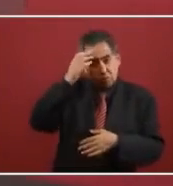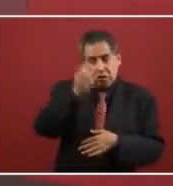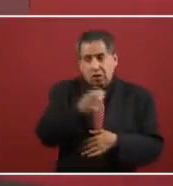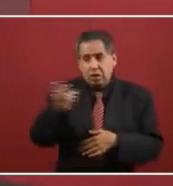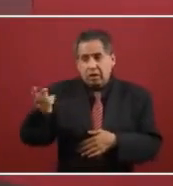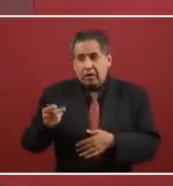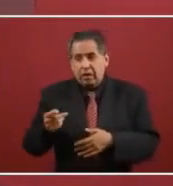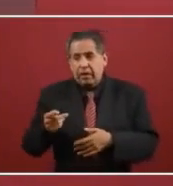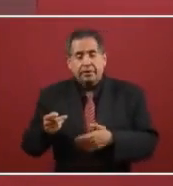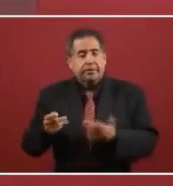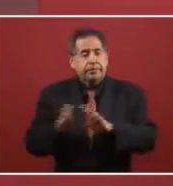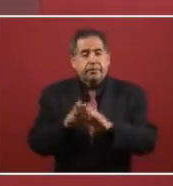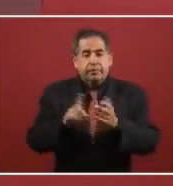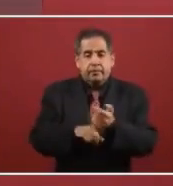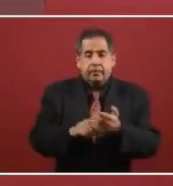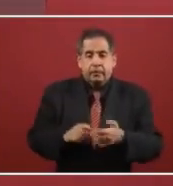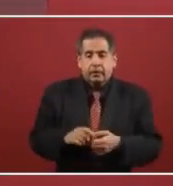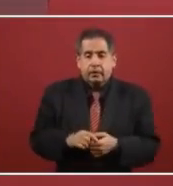where